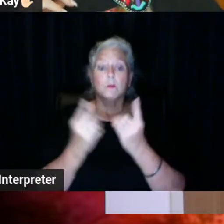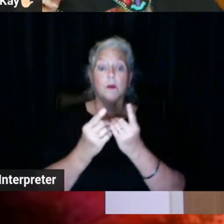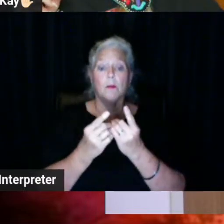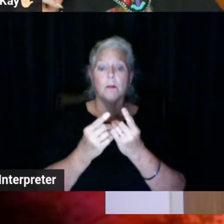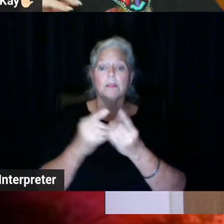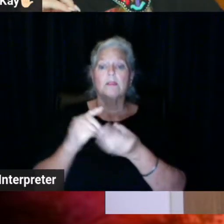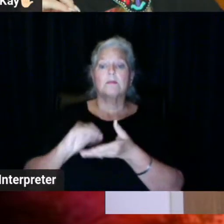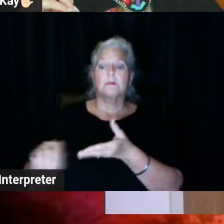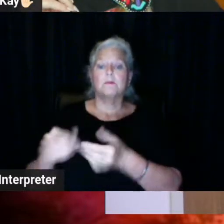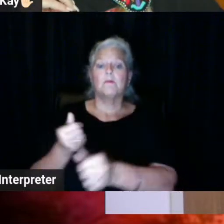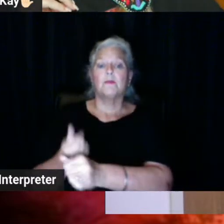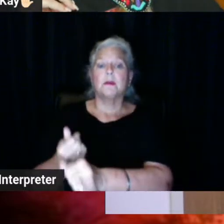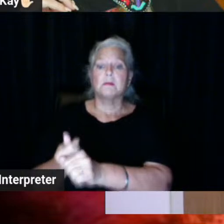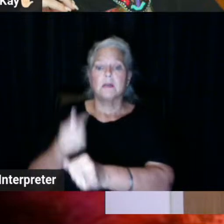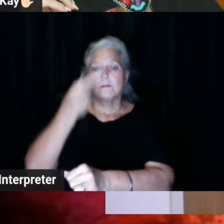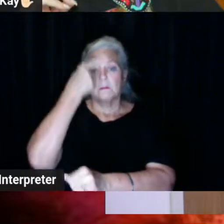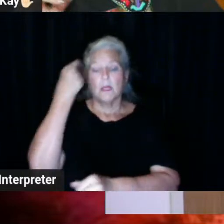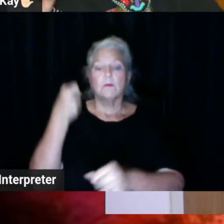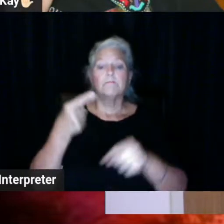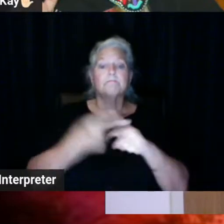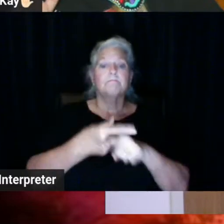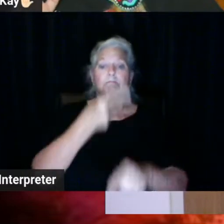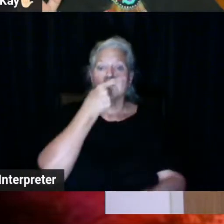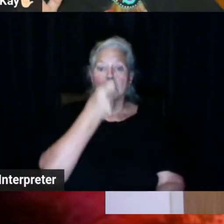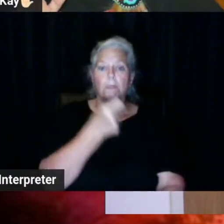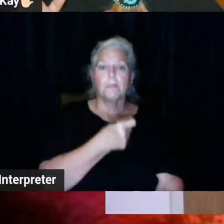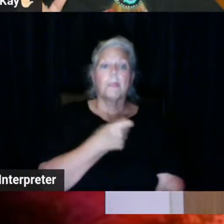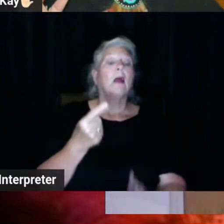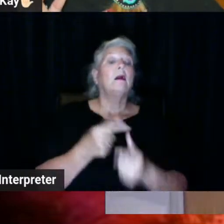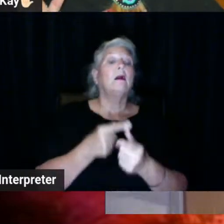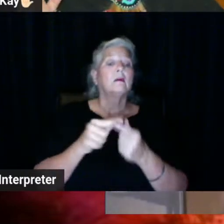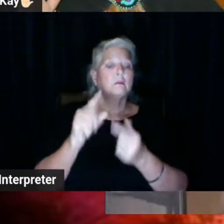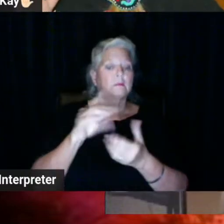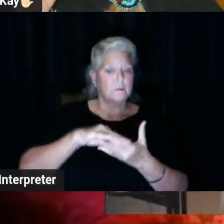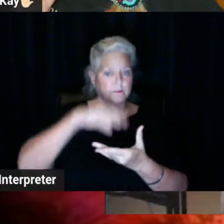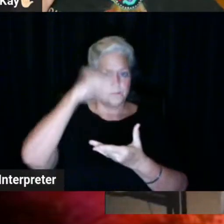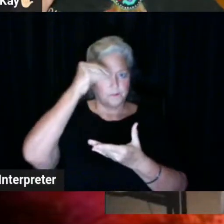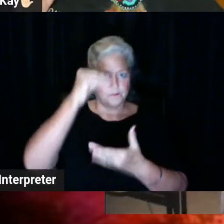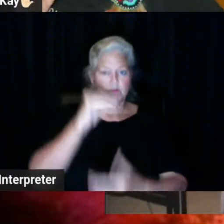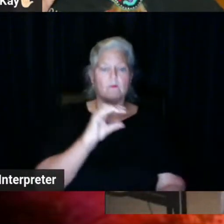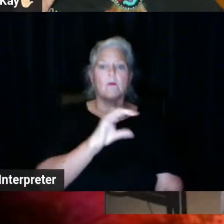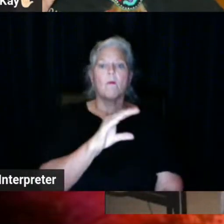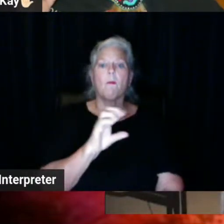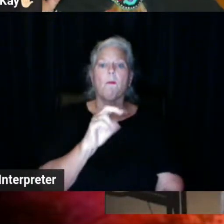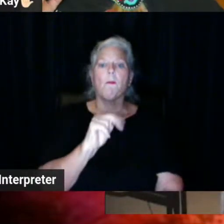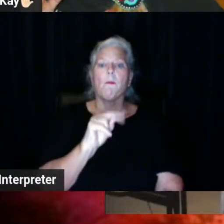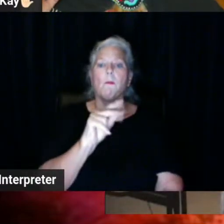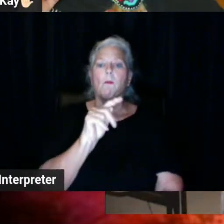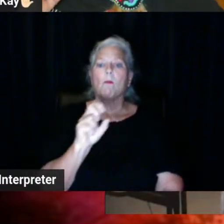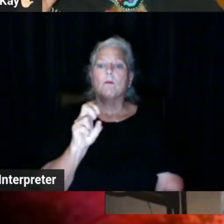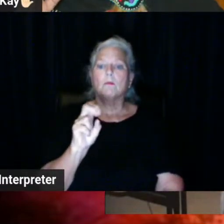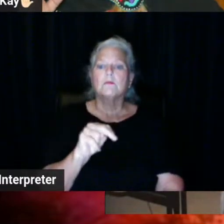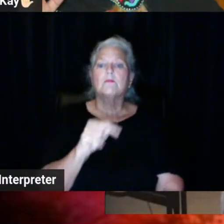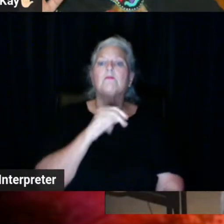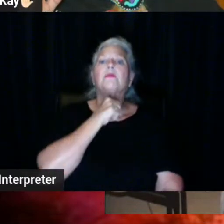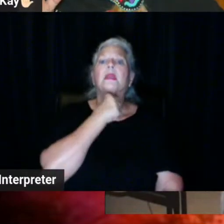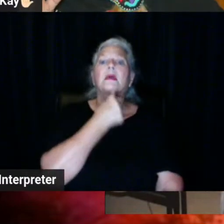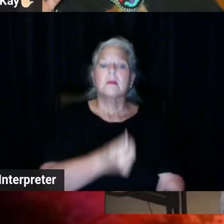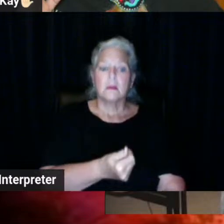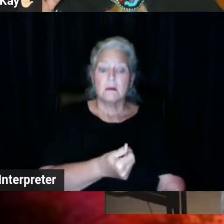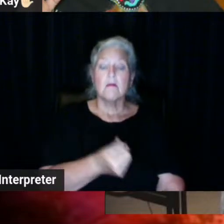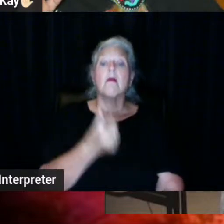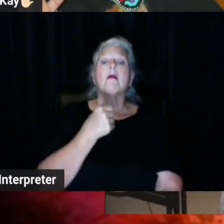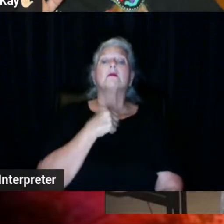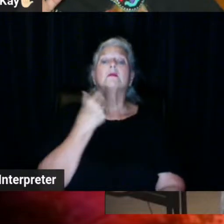Canton Police Department actually did not adhere to this recusal. We had a Canton police officer, Kevin Albert, arranging